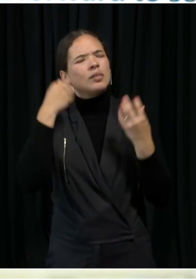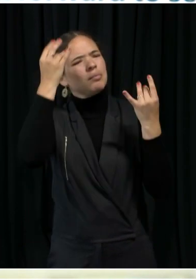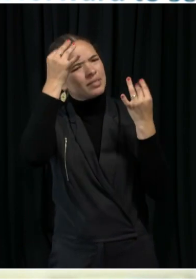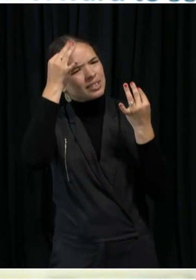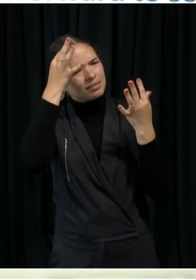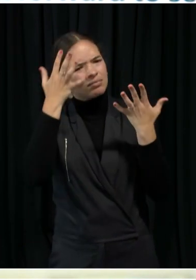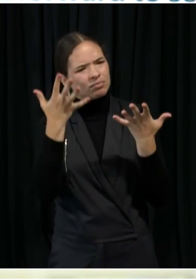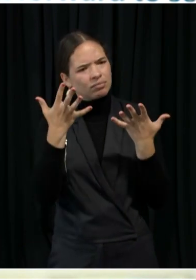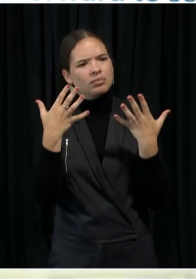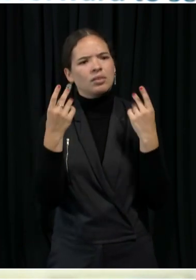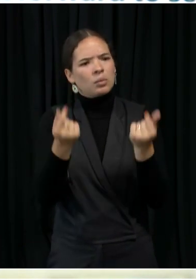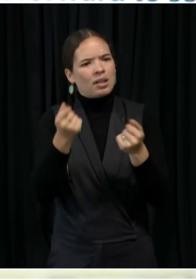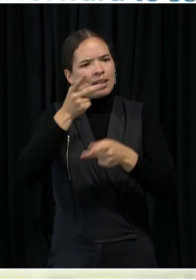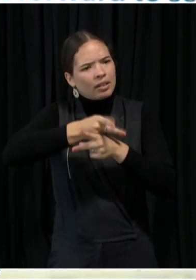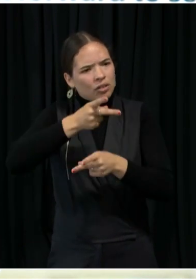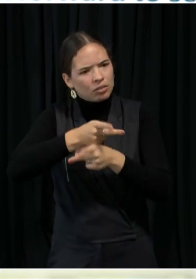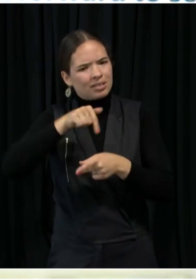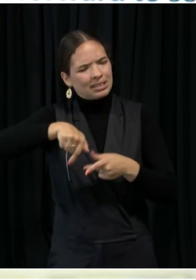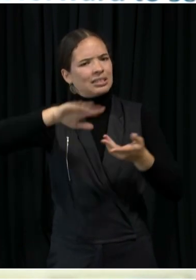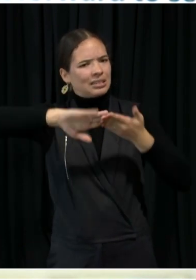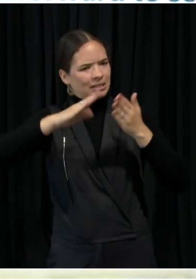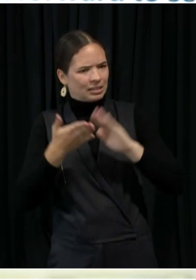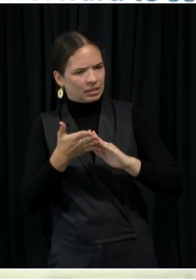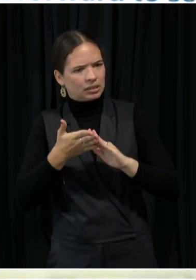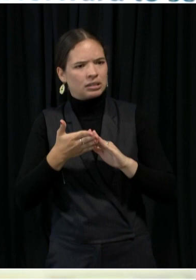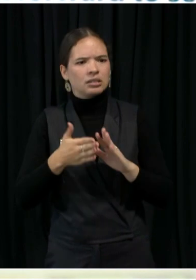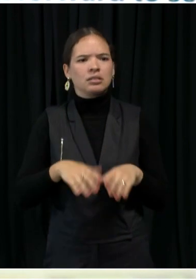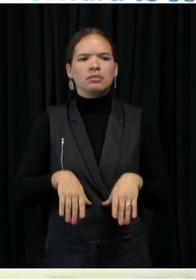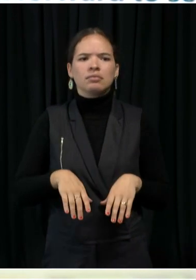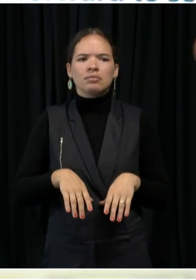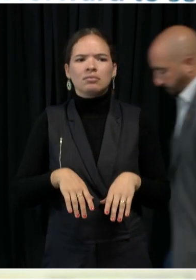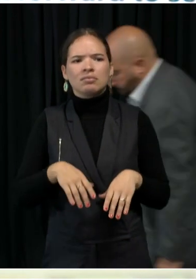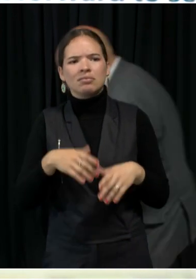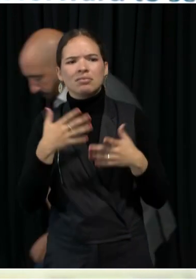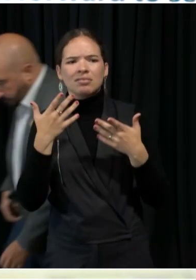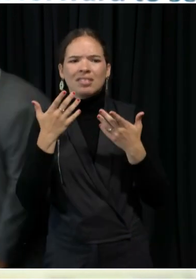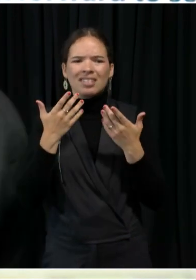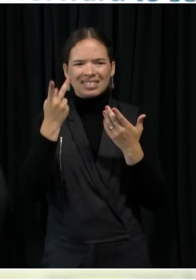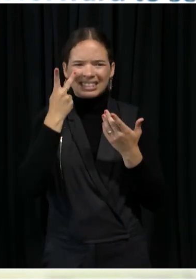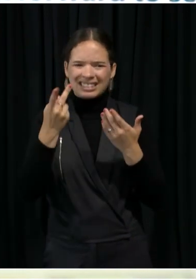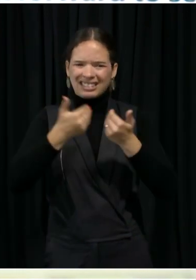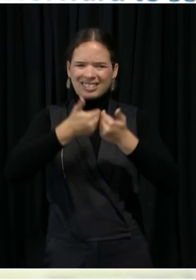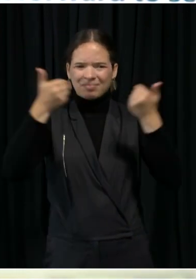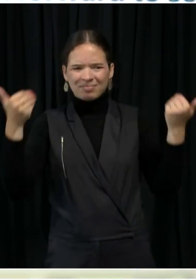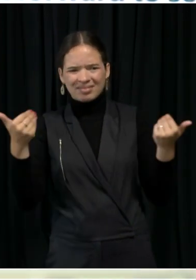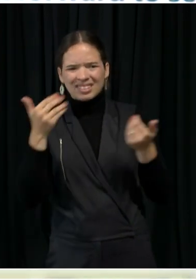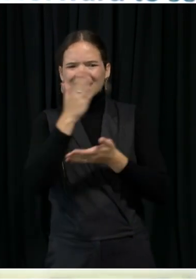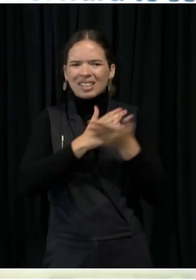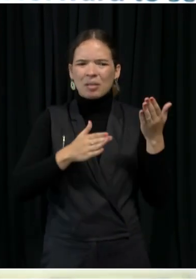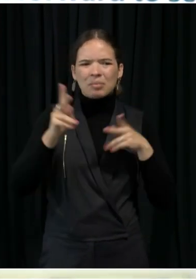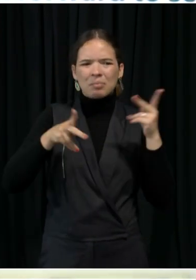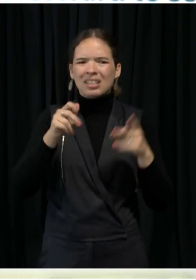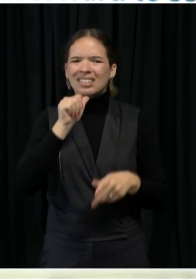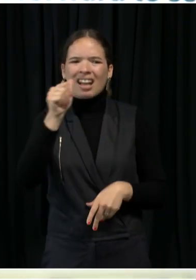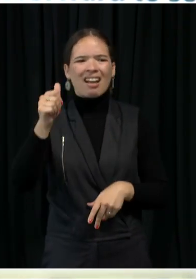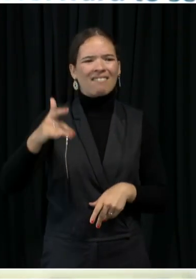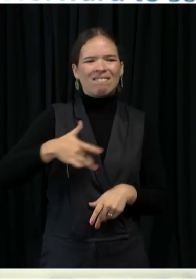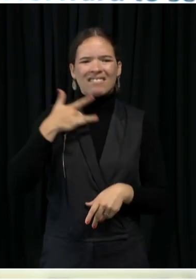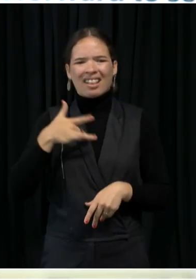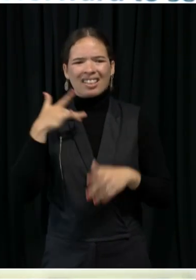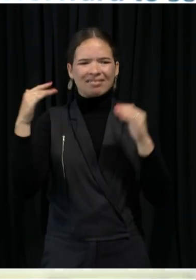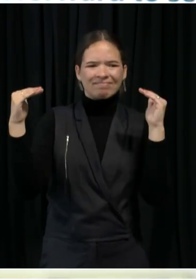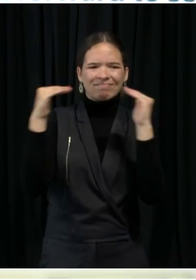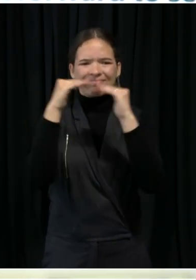we can see the value gap where some areas of people feel more valued than others. It is this reason that we stand here today in this facility to close that